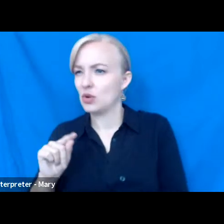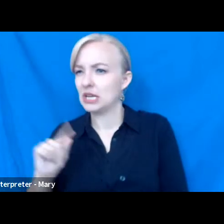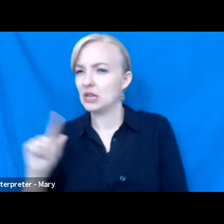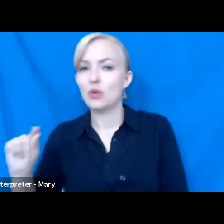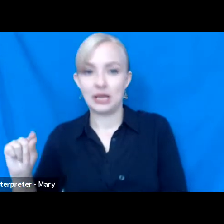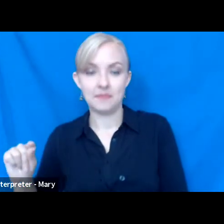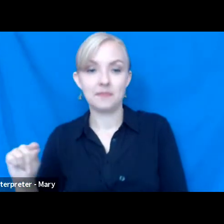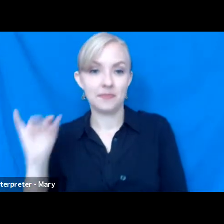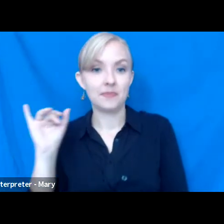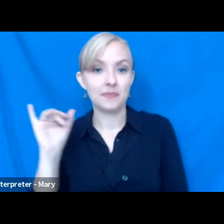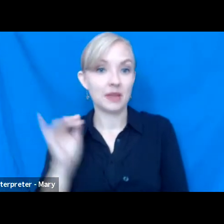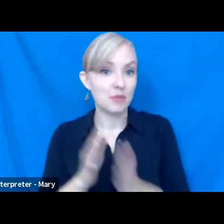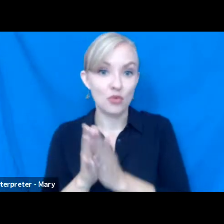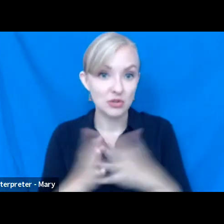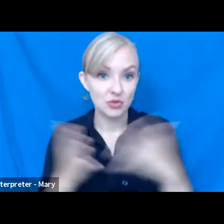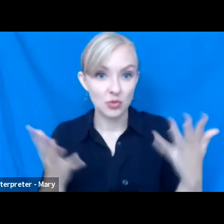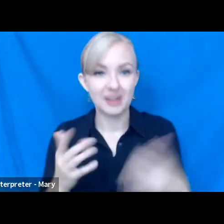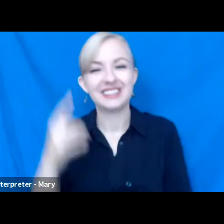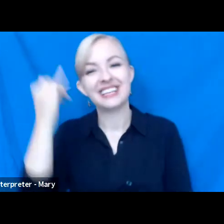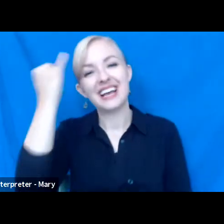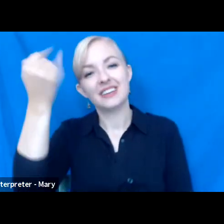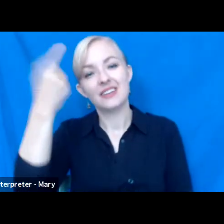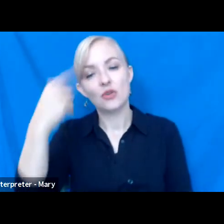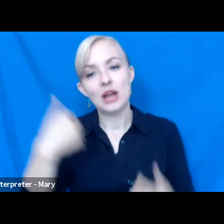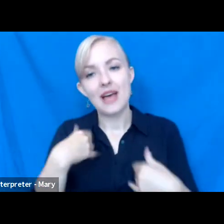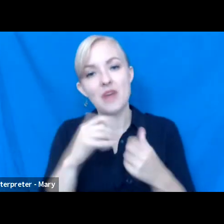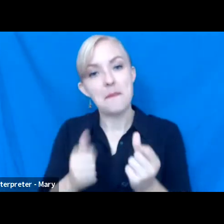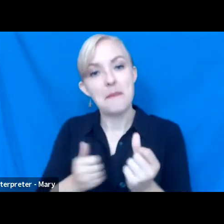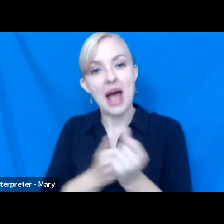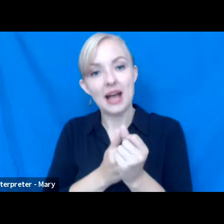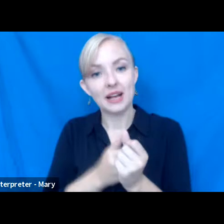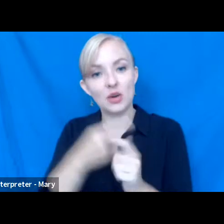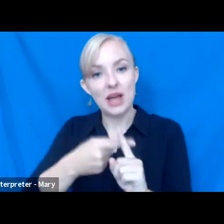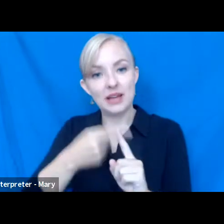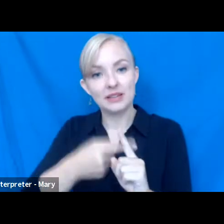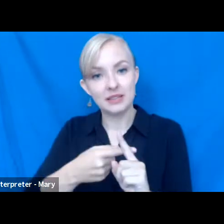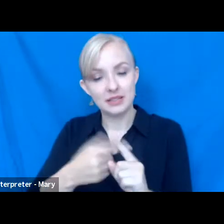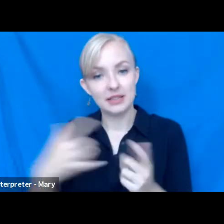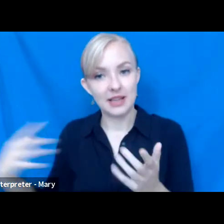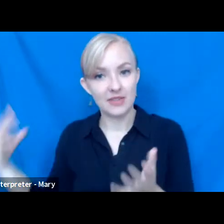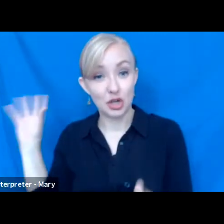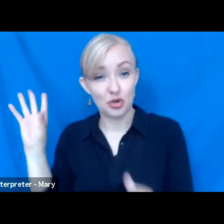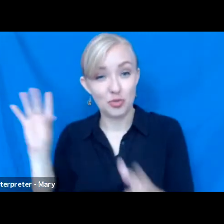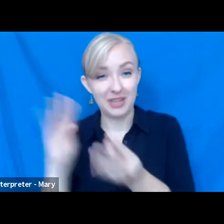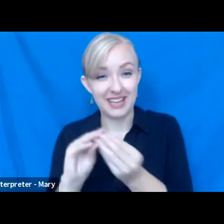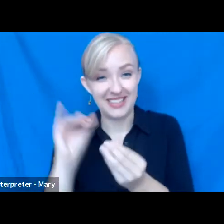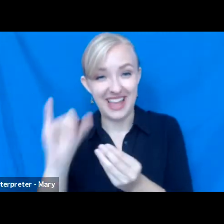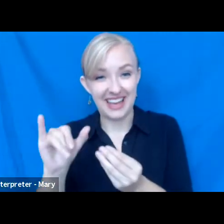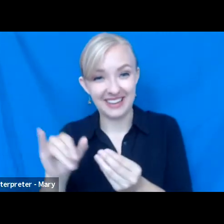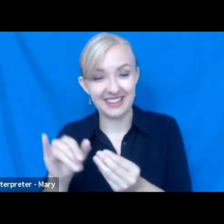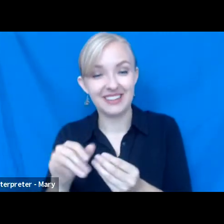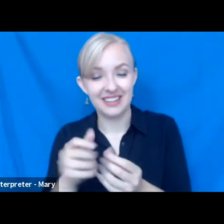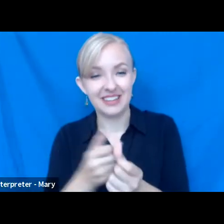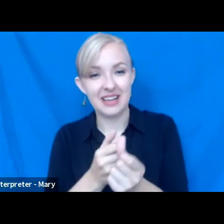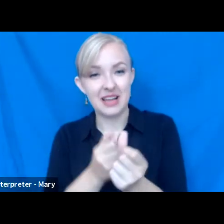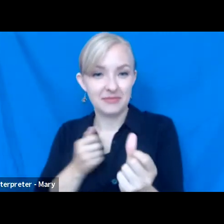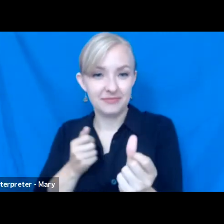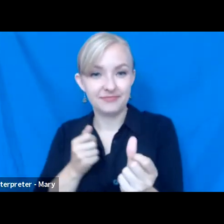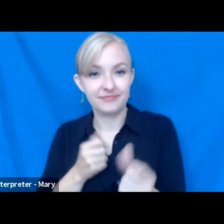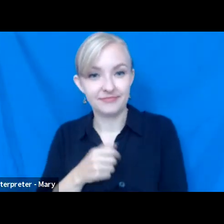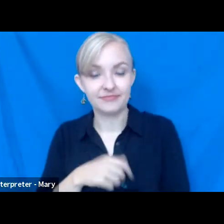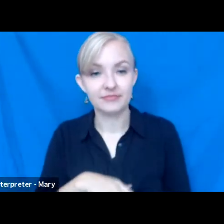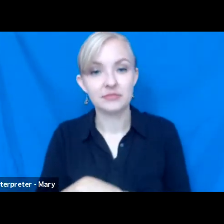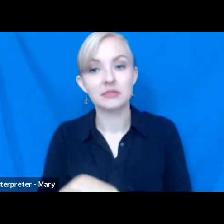2020 was the notion of having back rent, that people had accumulated back rent during the crisis. And there are a number of different estimates of